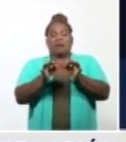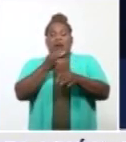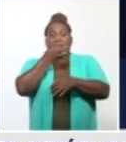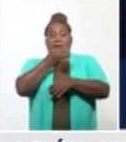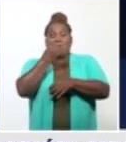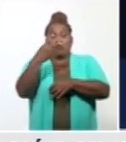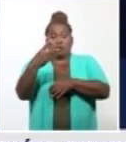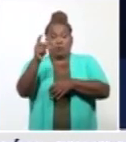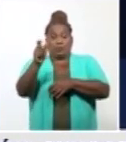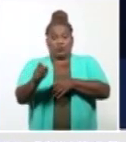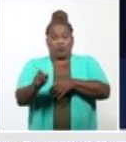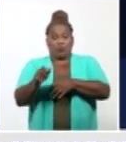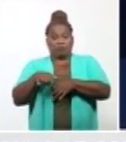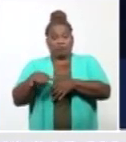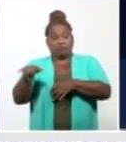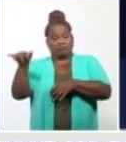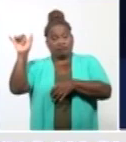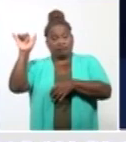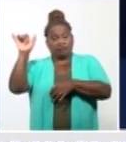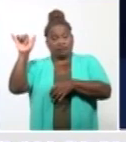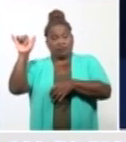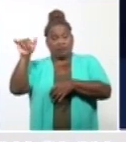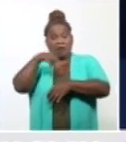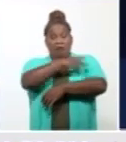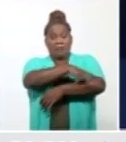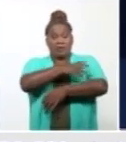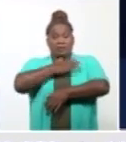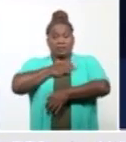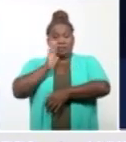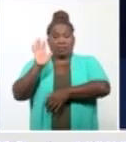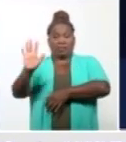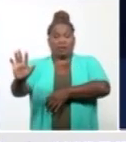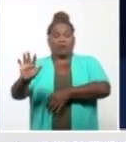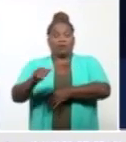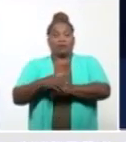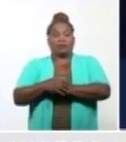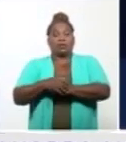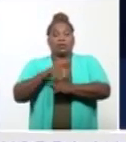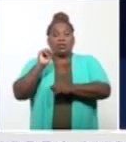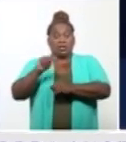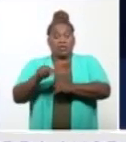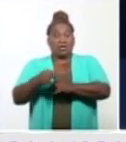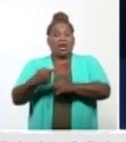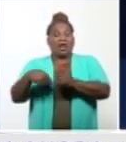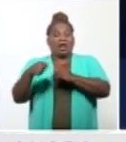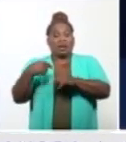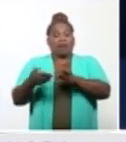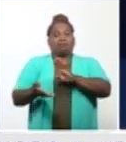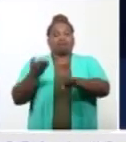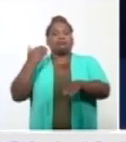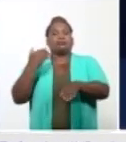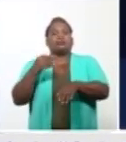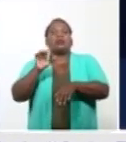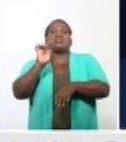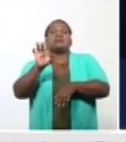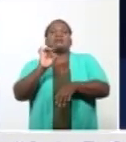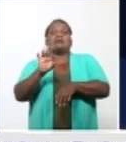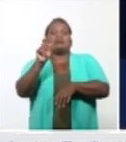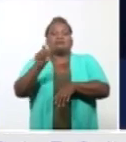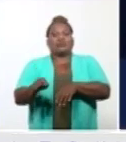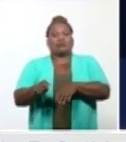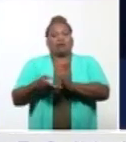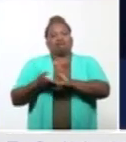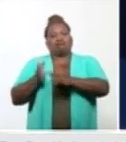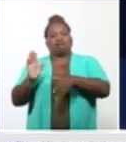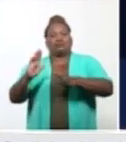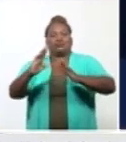5 patients in serious condition, 2 more than yesterday, no critical cases. Until 12